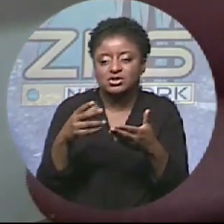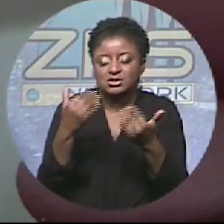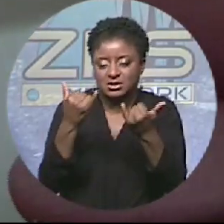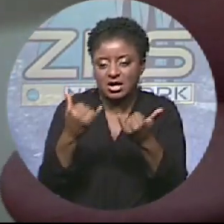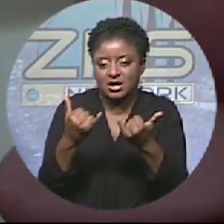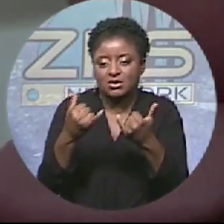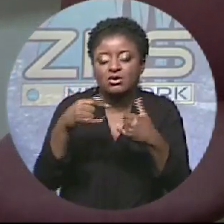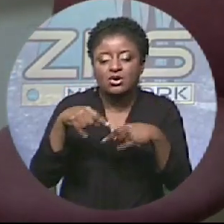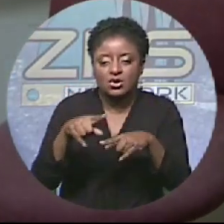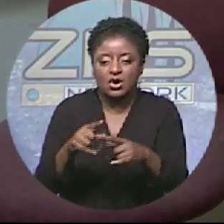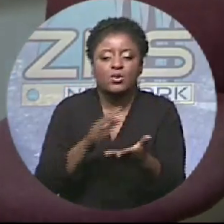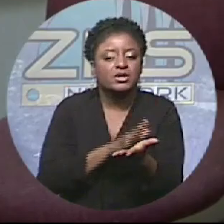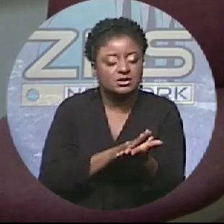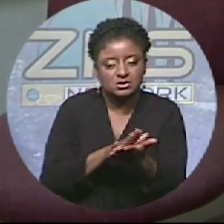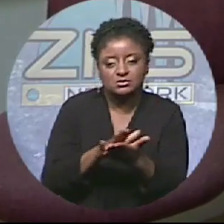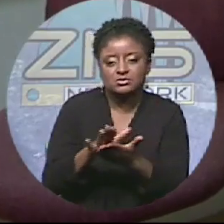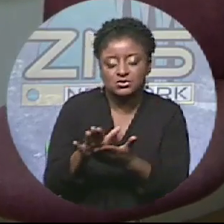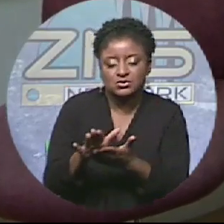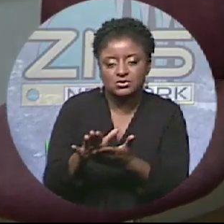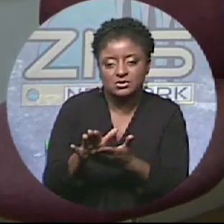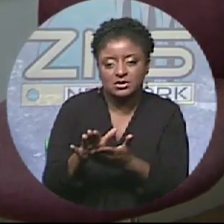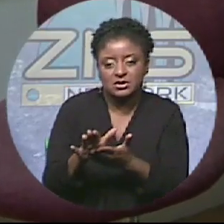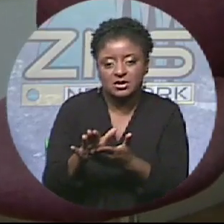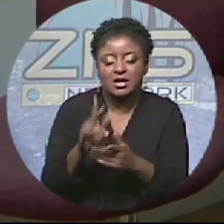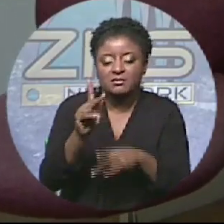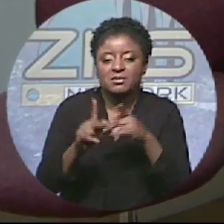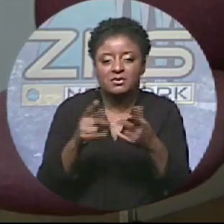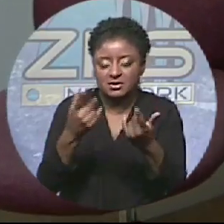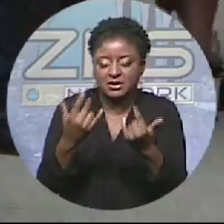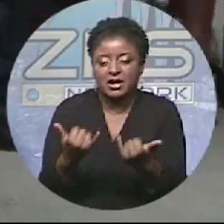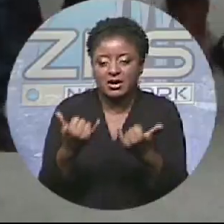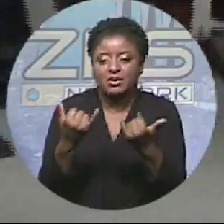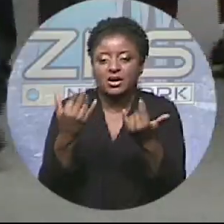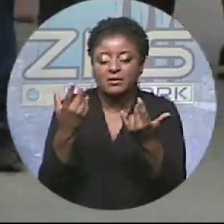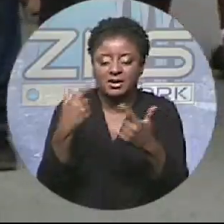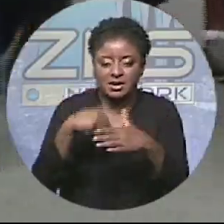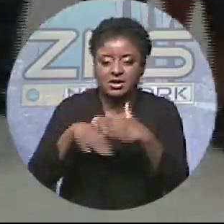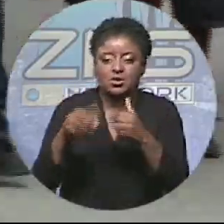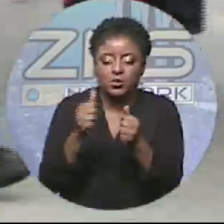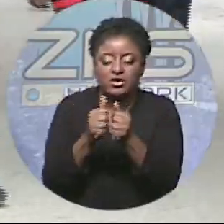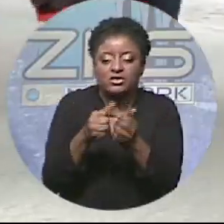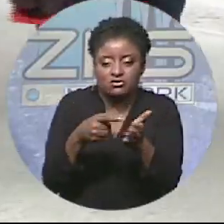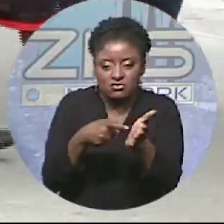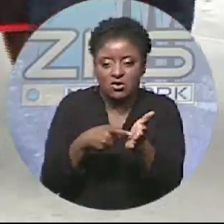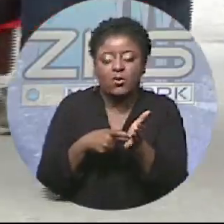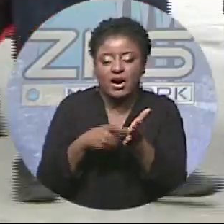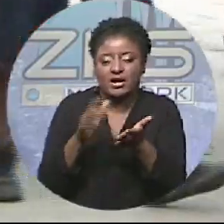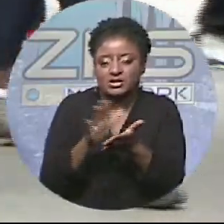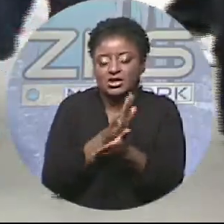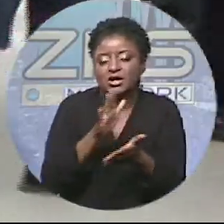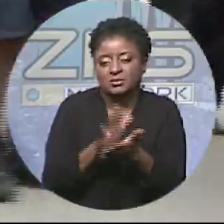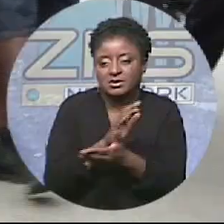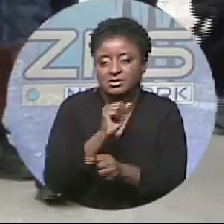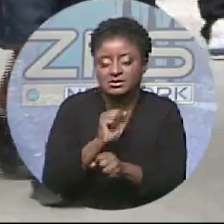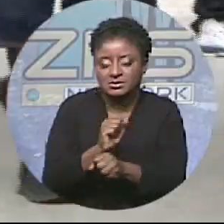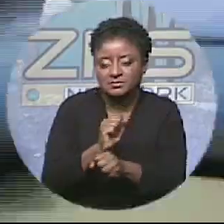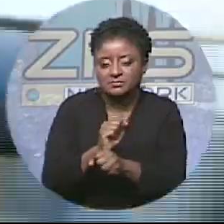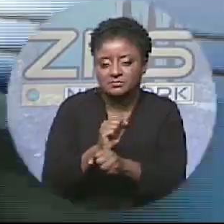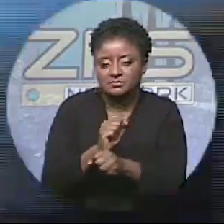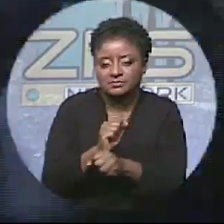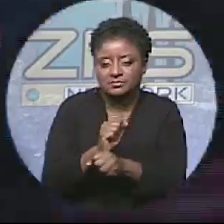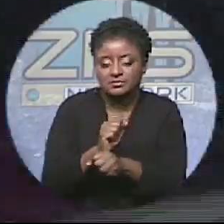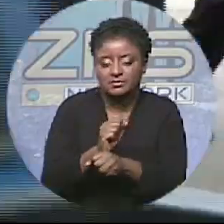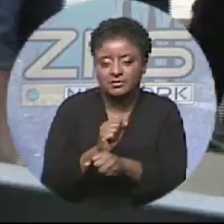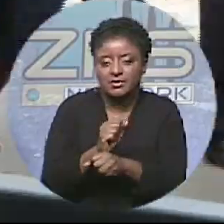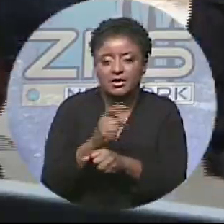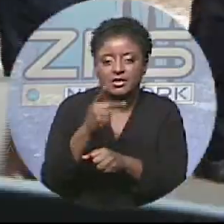at the Freeport registration office with persons coming in with the required documents. The governing Progressive Liberal Party executing its latest voter registration